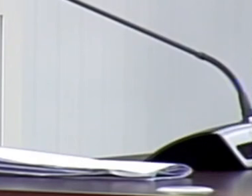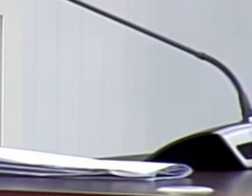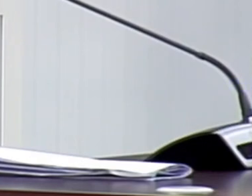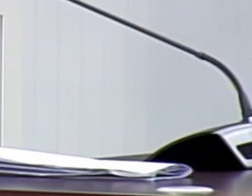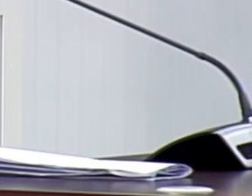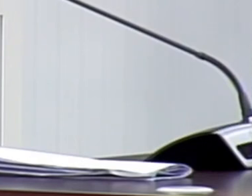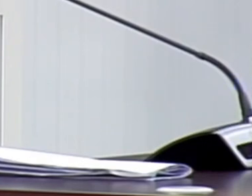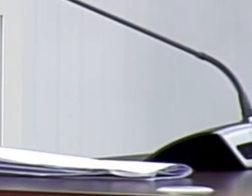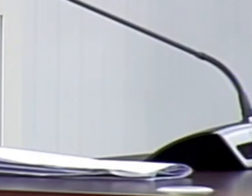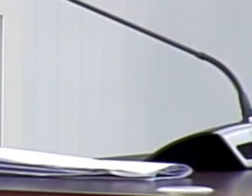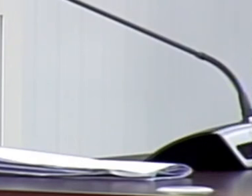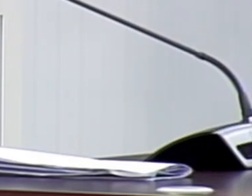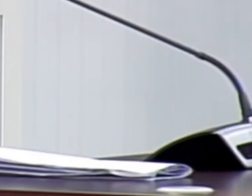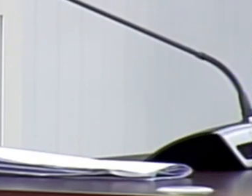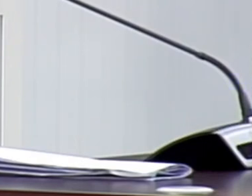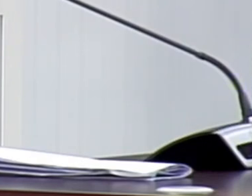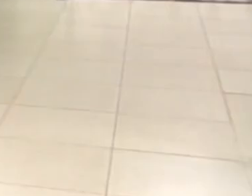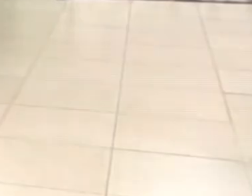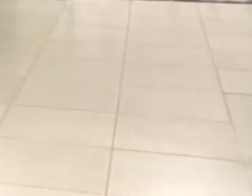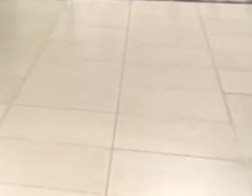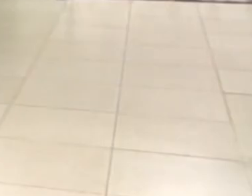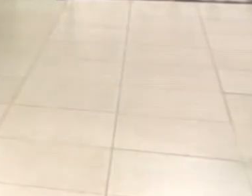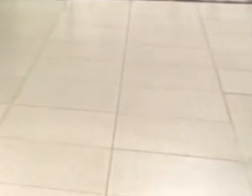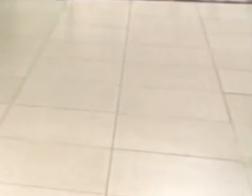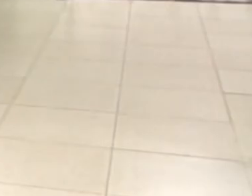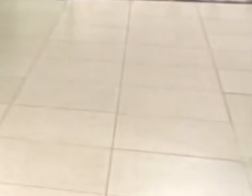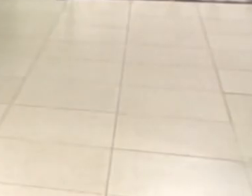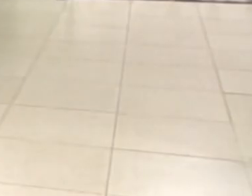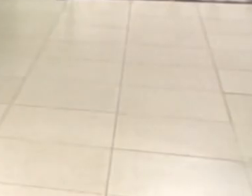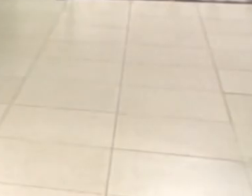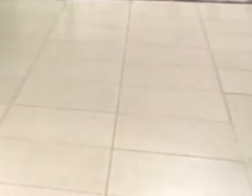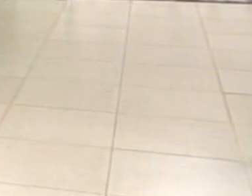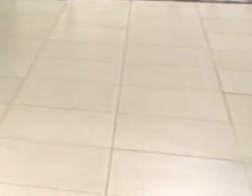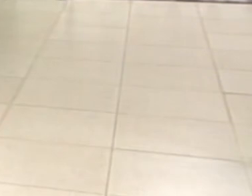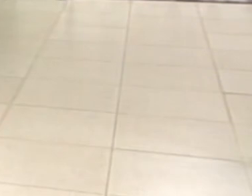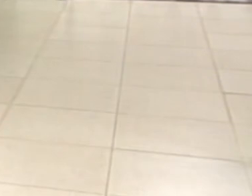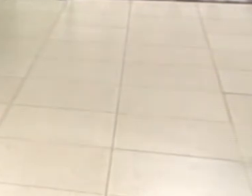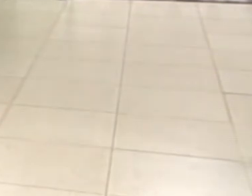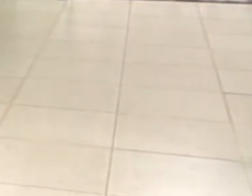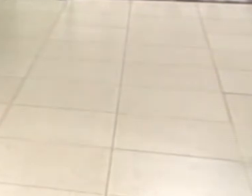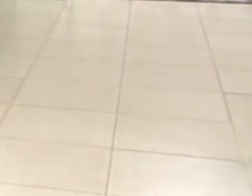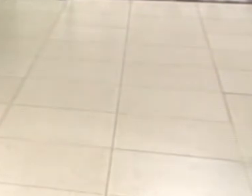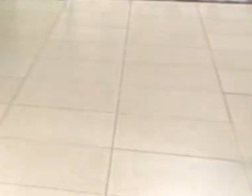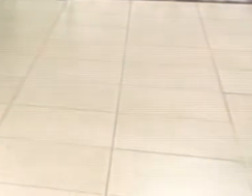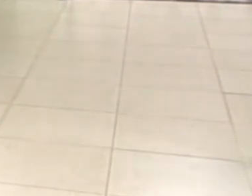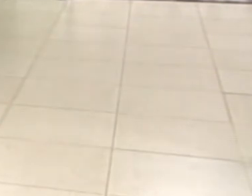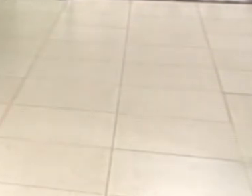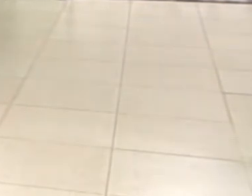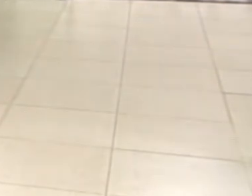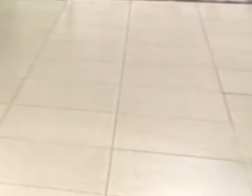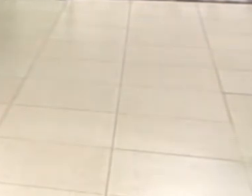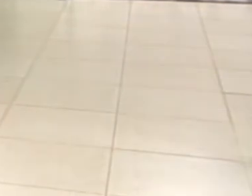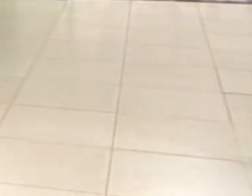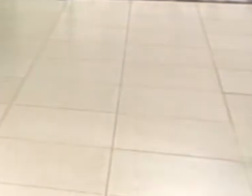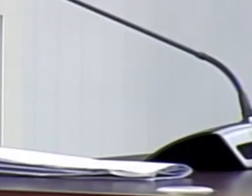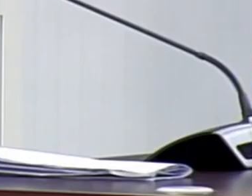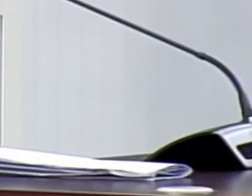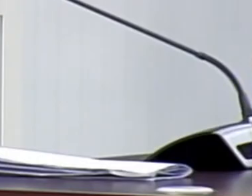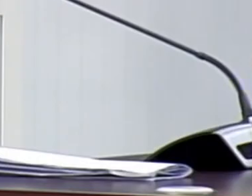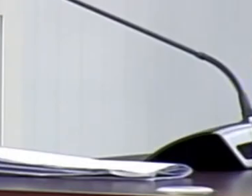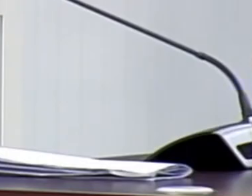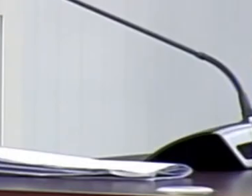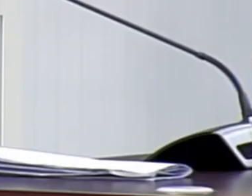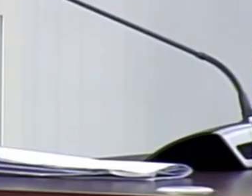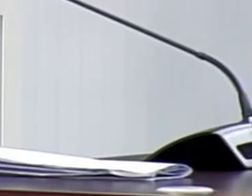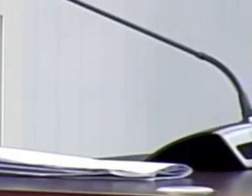Njie. So it was Dr. one Njie. Year, you returned in 1994, is yes. that correct? Ben at nga fa defone nga del ci